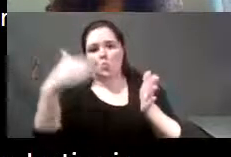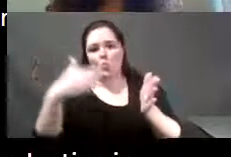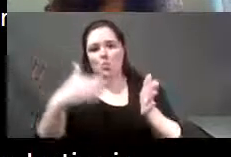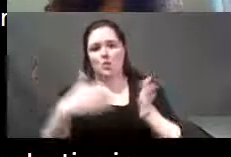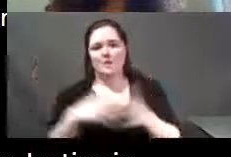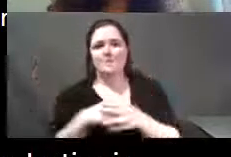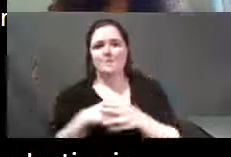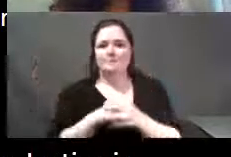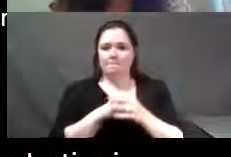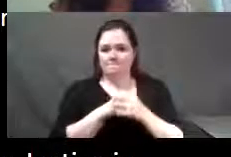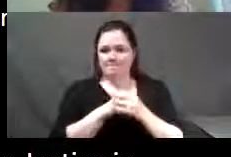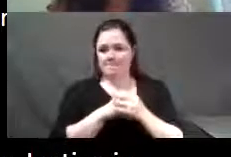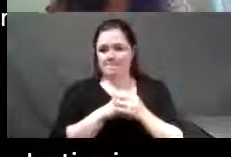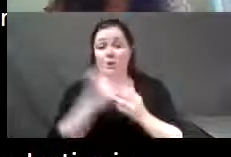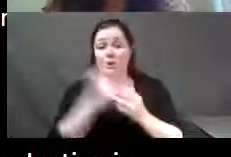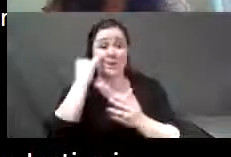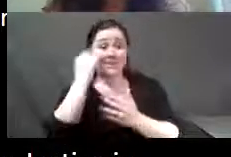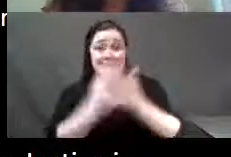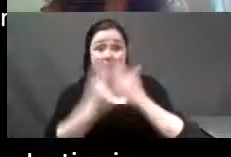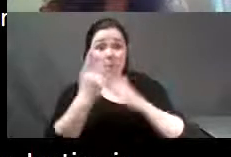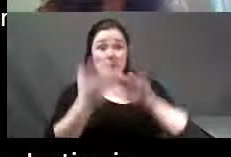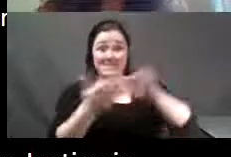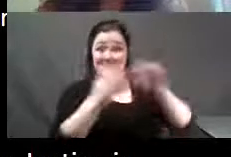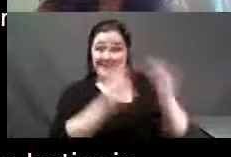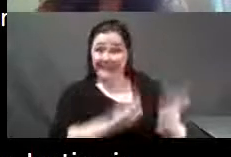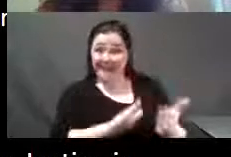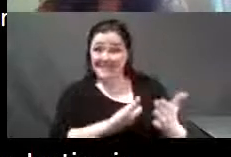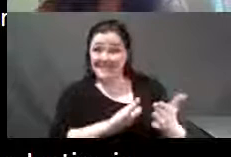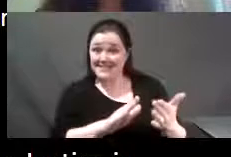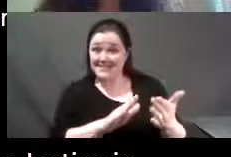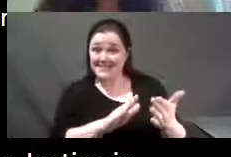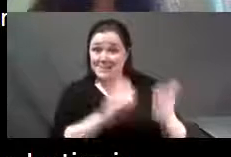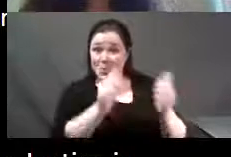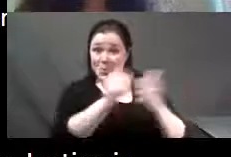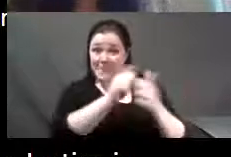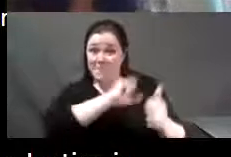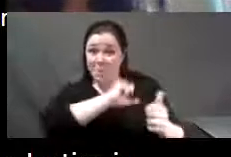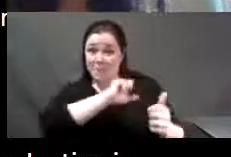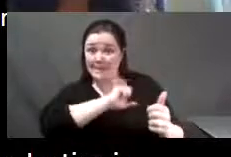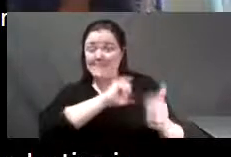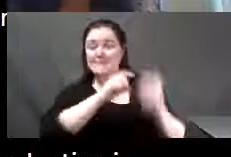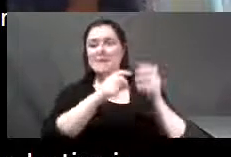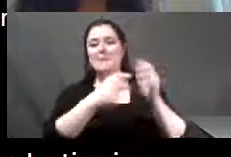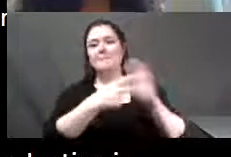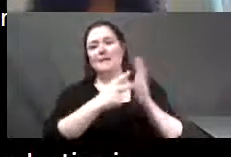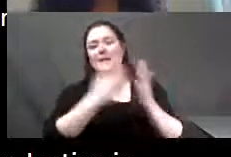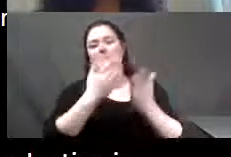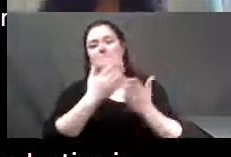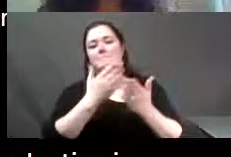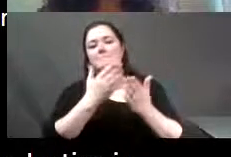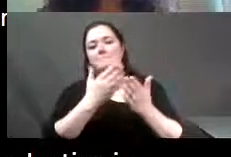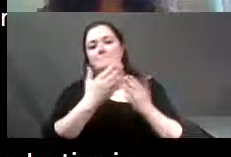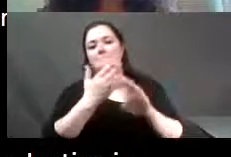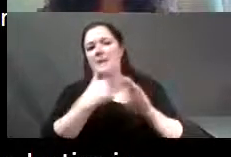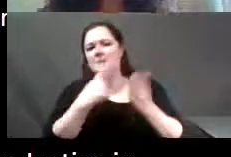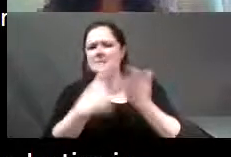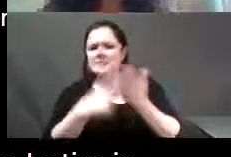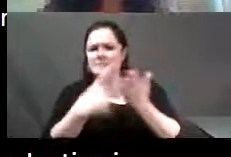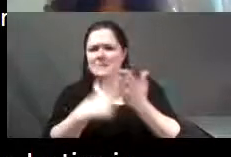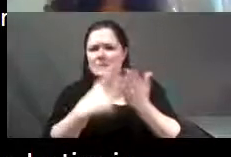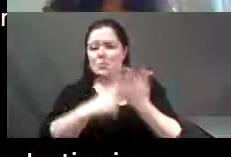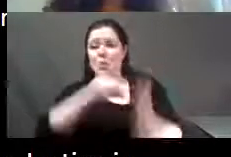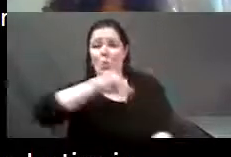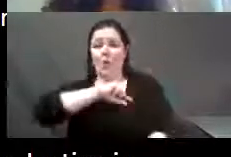If someone dies at the hands of police, it can become up for debate of if they're protected under qualified